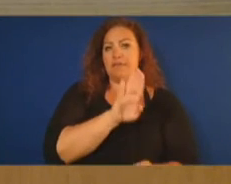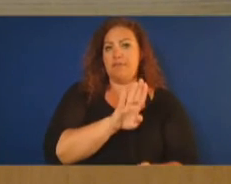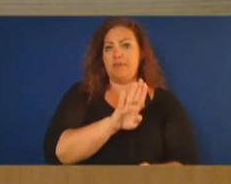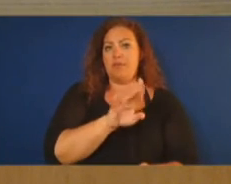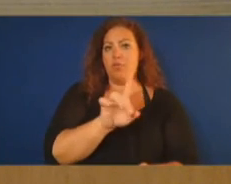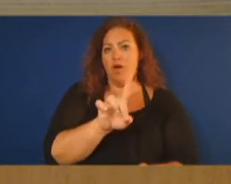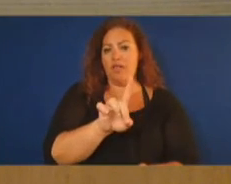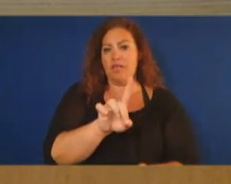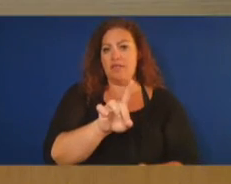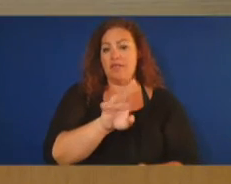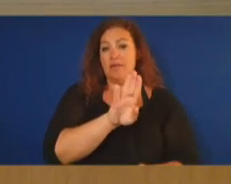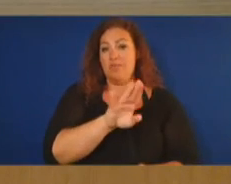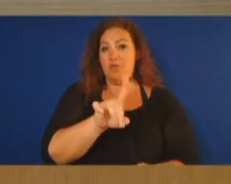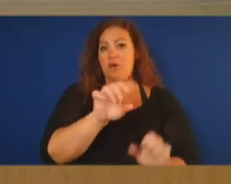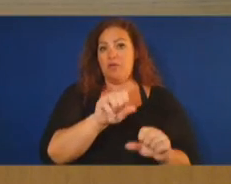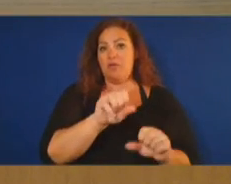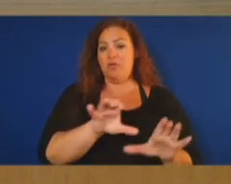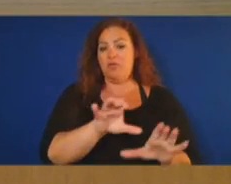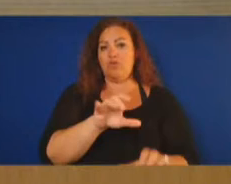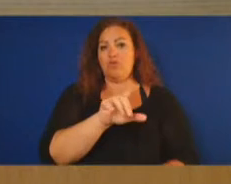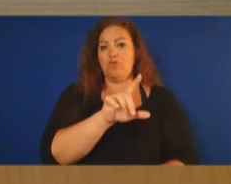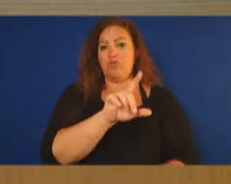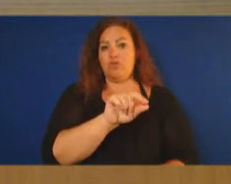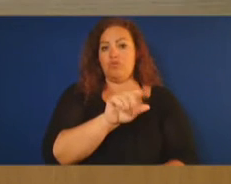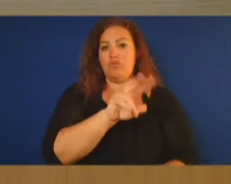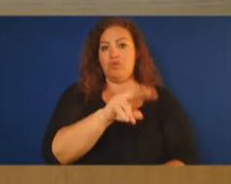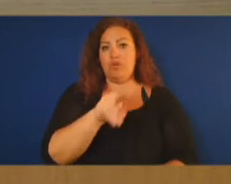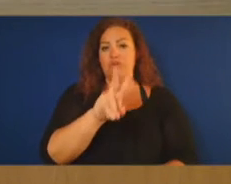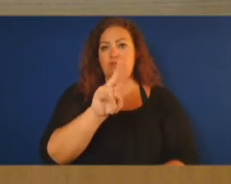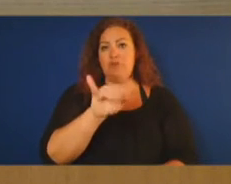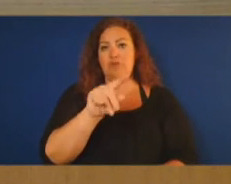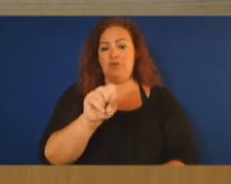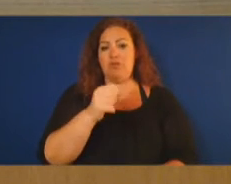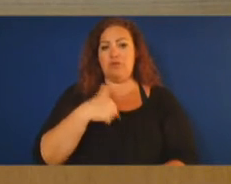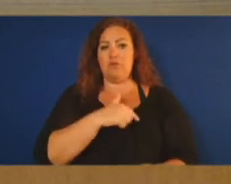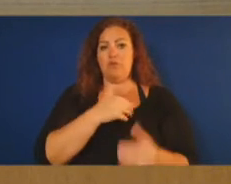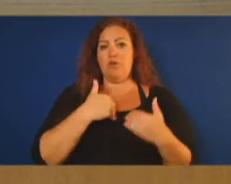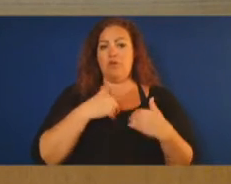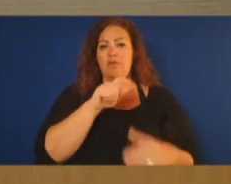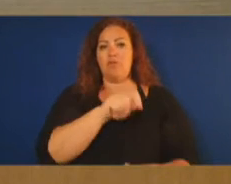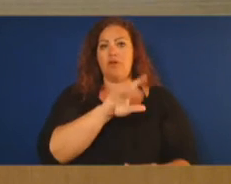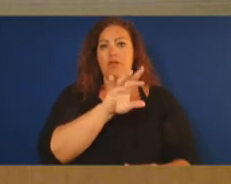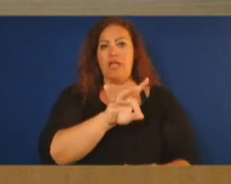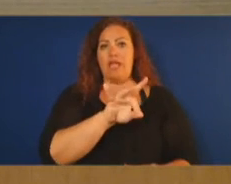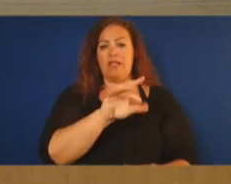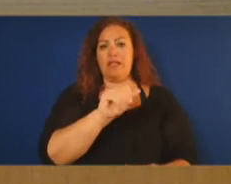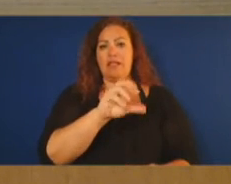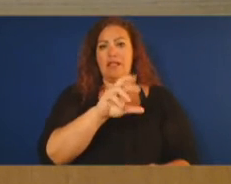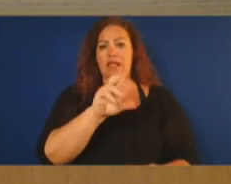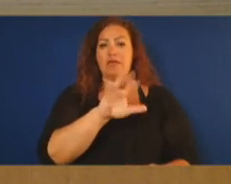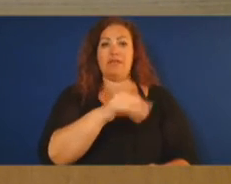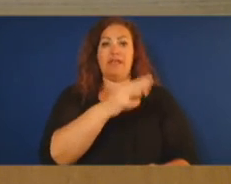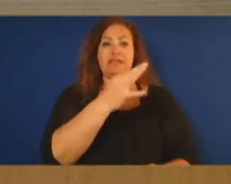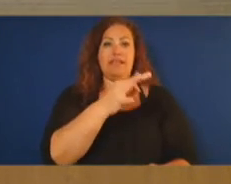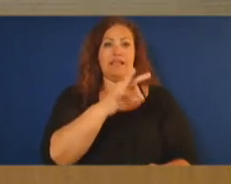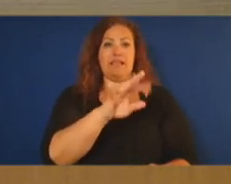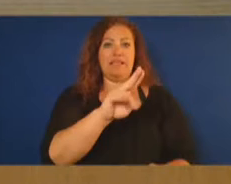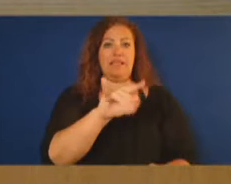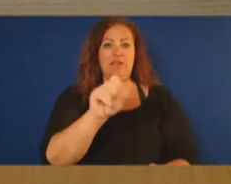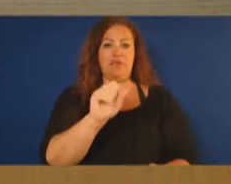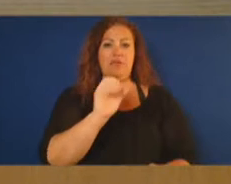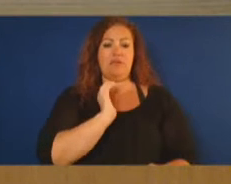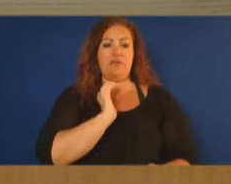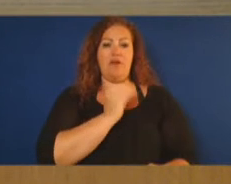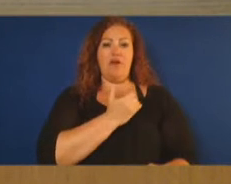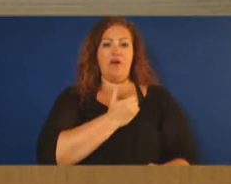uh B1 you could do 22 units to the acre we have 88 acres and that's 19 units r four